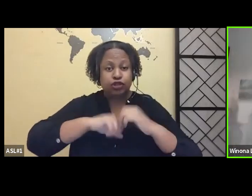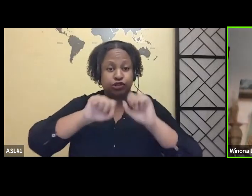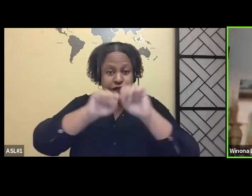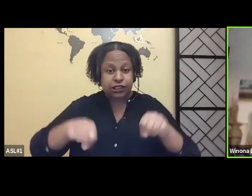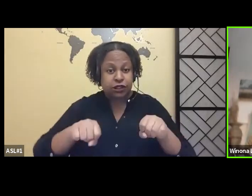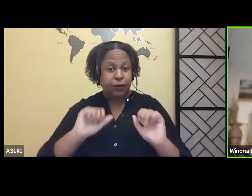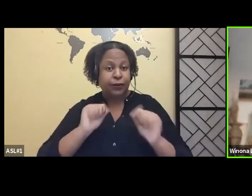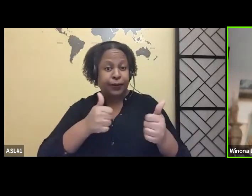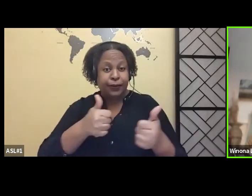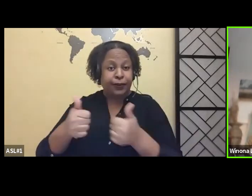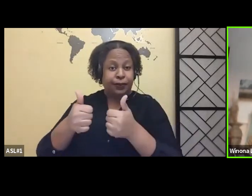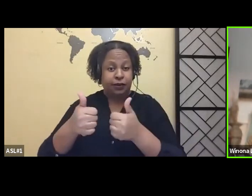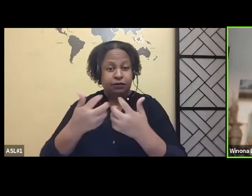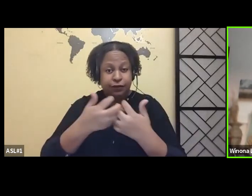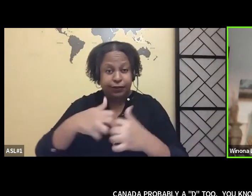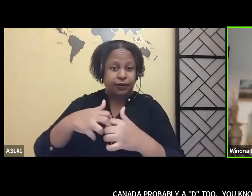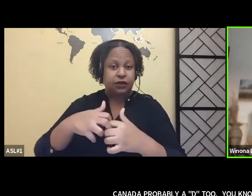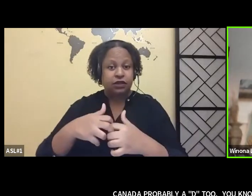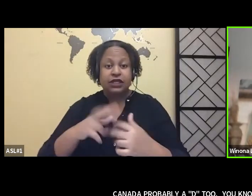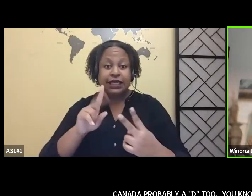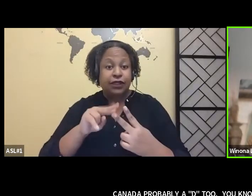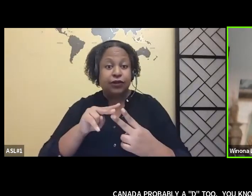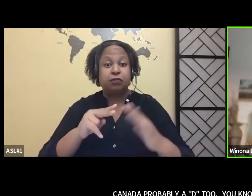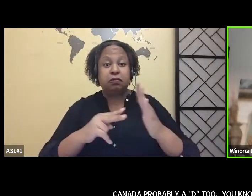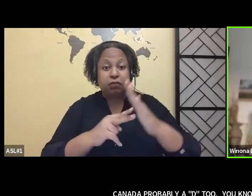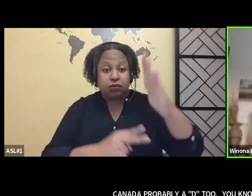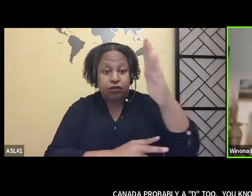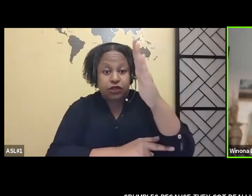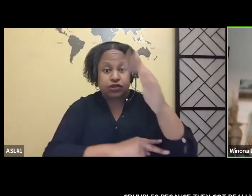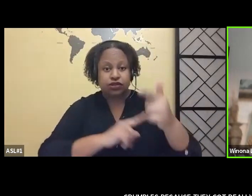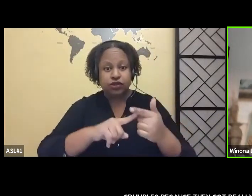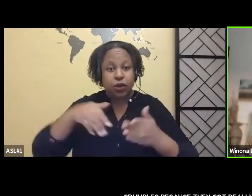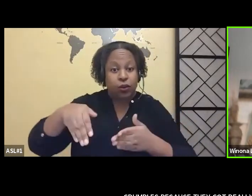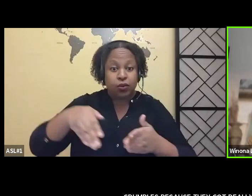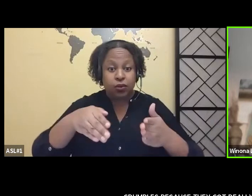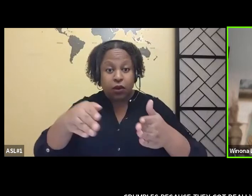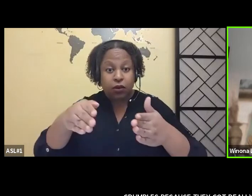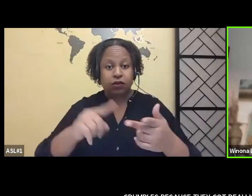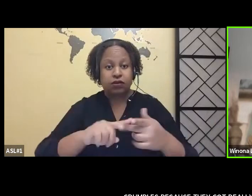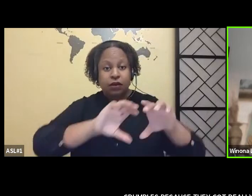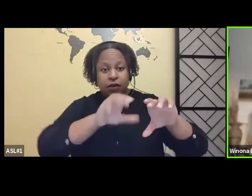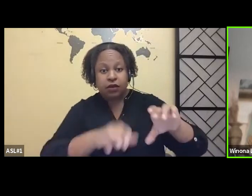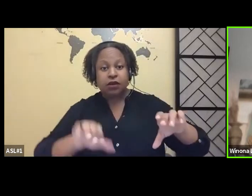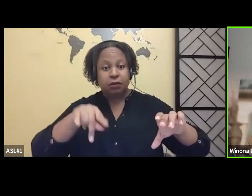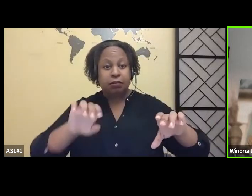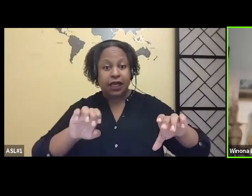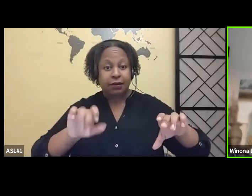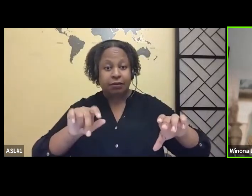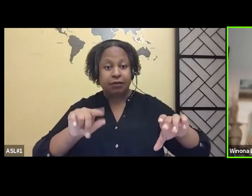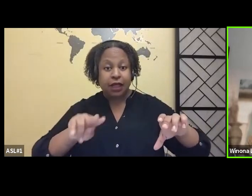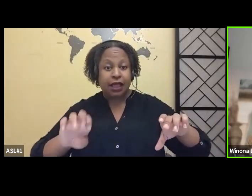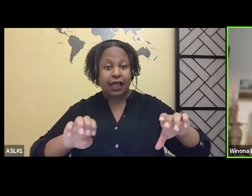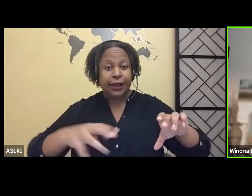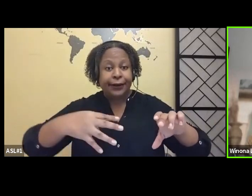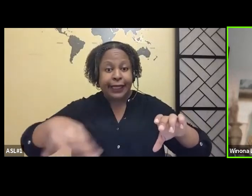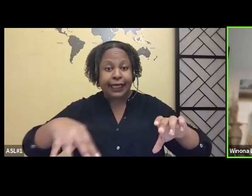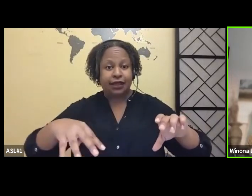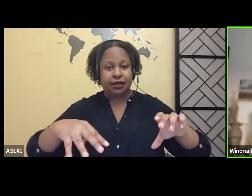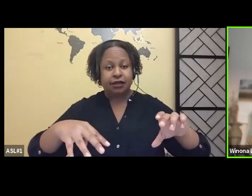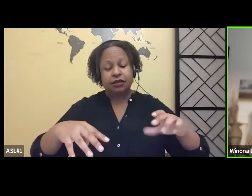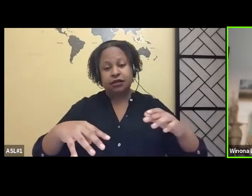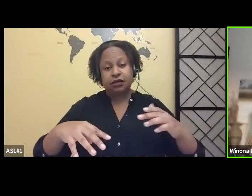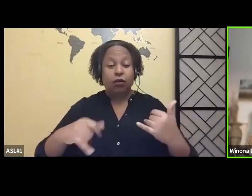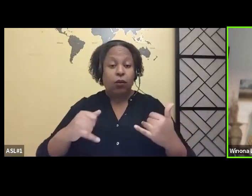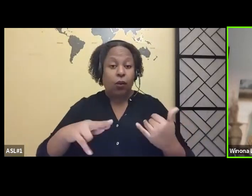You know, and so whether it is bridges or whether it is roads or whether it is pipelines, they are leaking. Or maybe it is just the